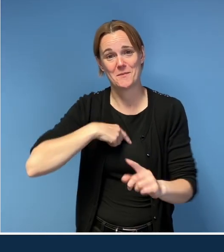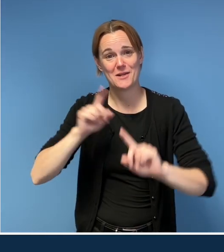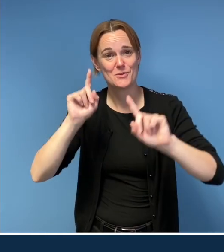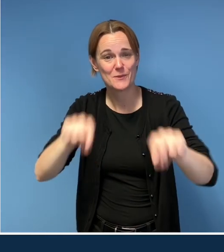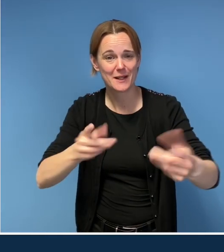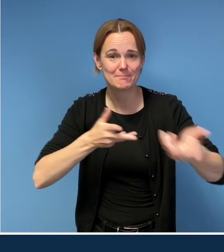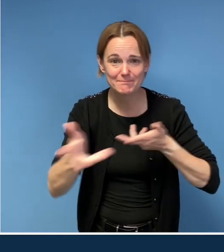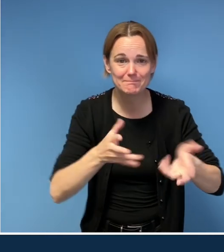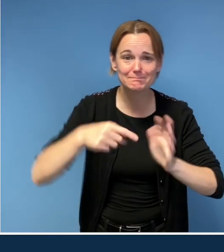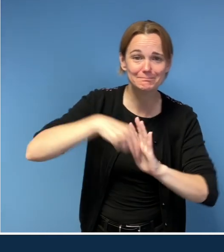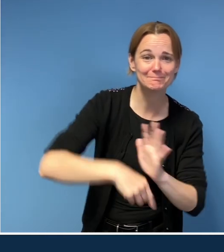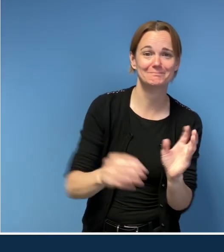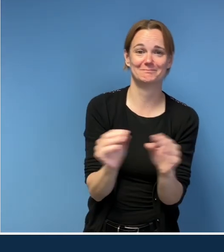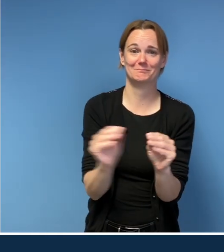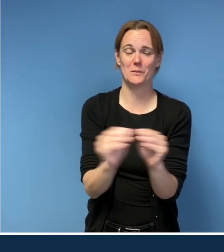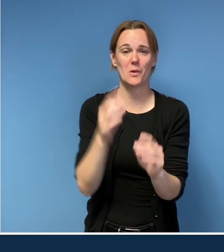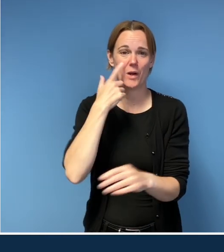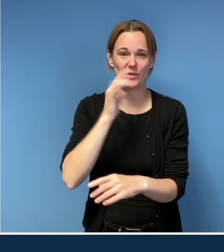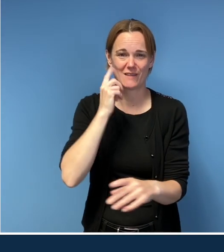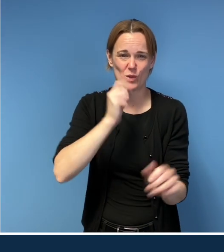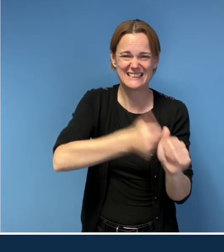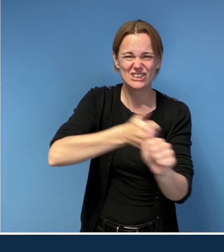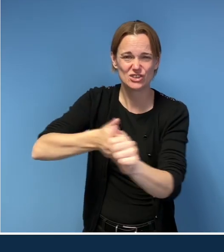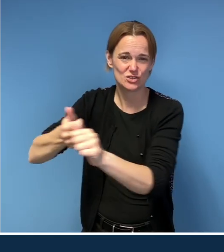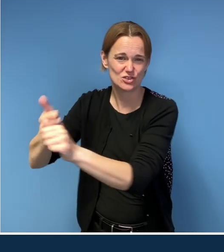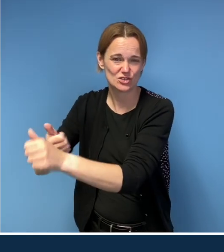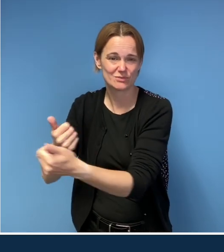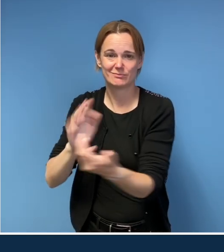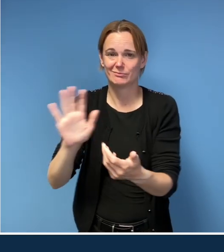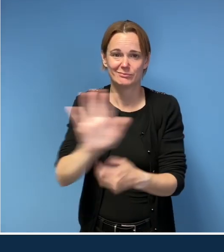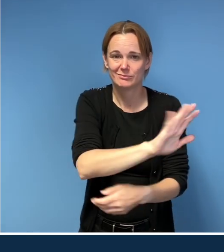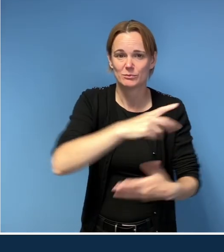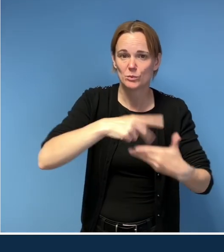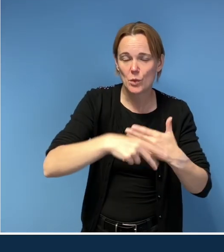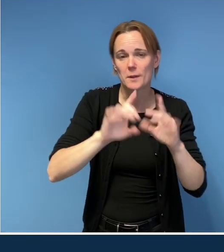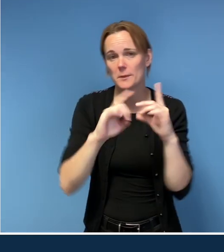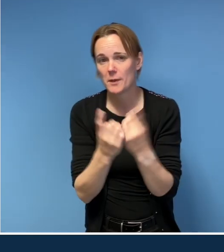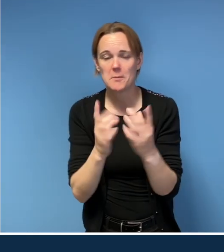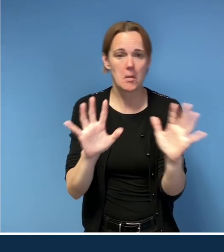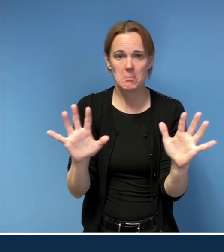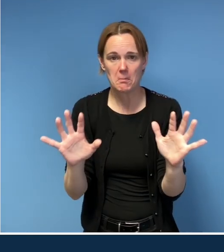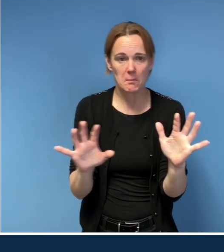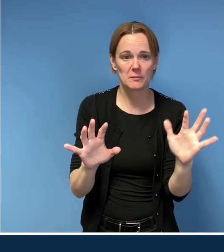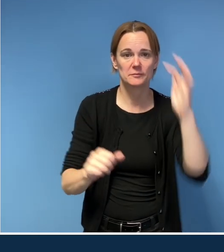conversations with folks at the college around what that really looks like for them, for each individual program, department, experience.